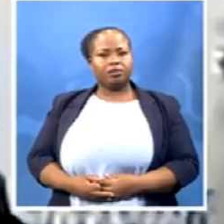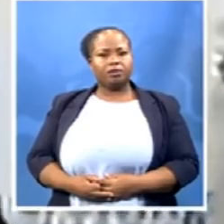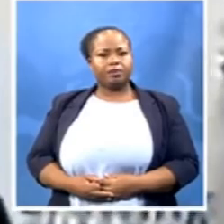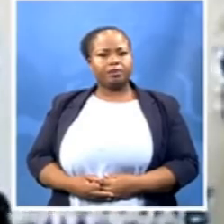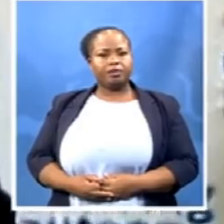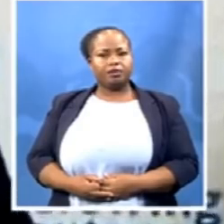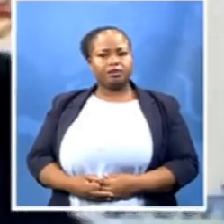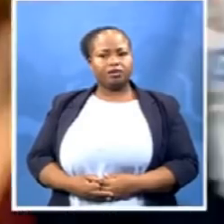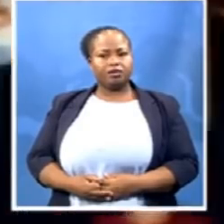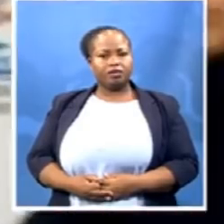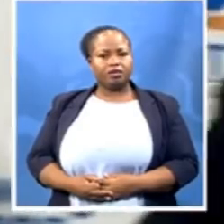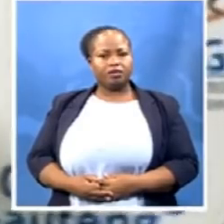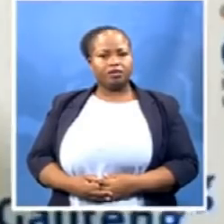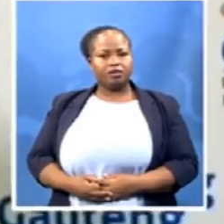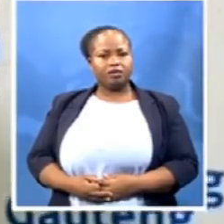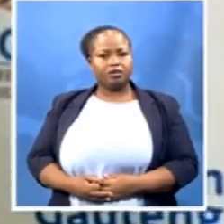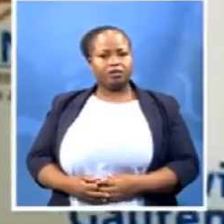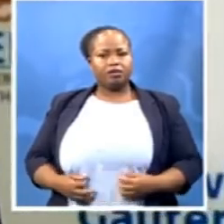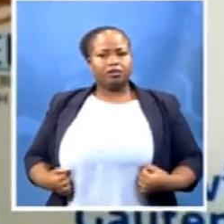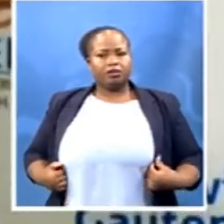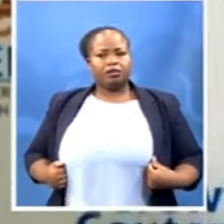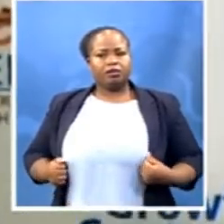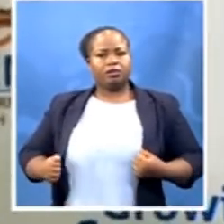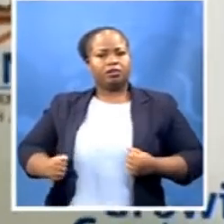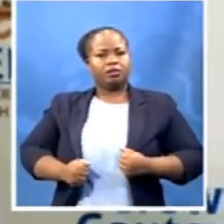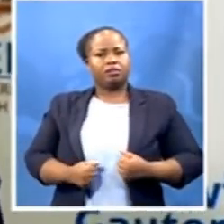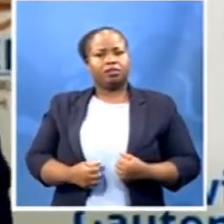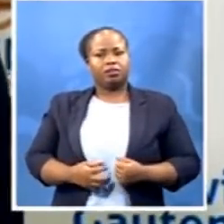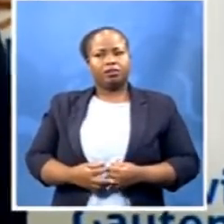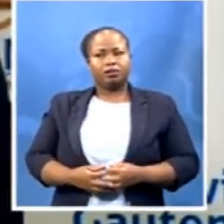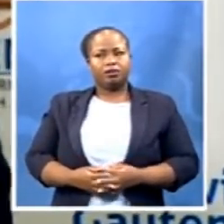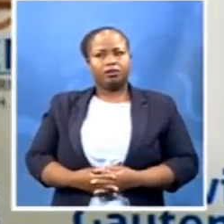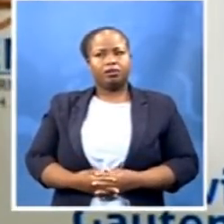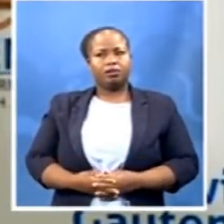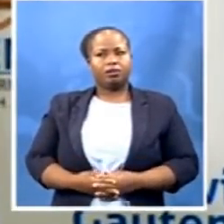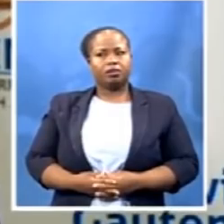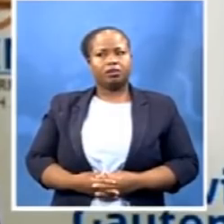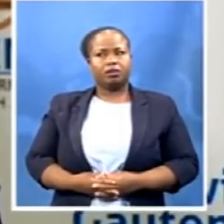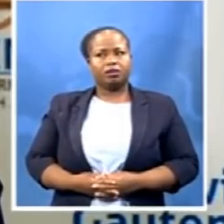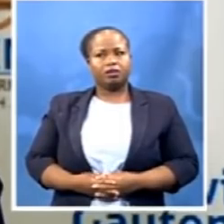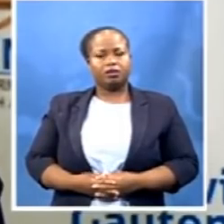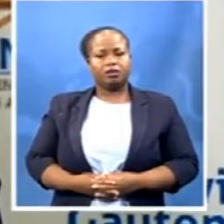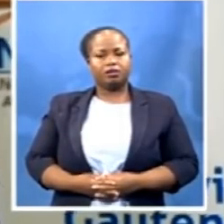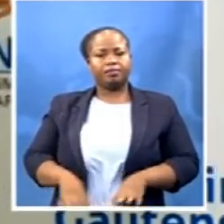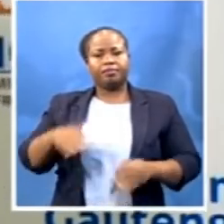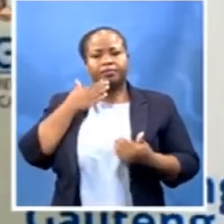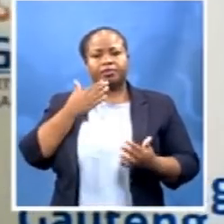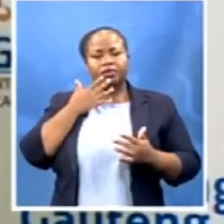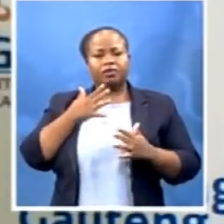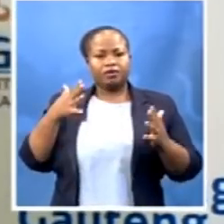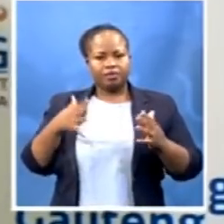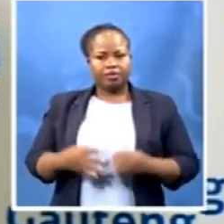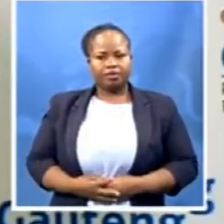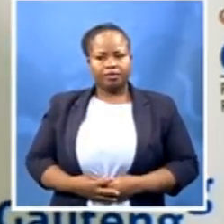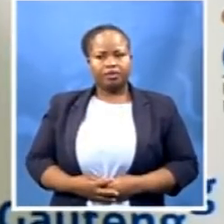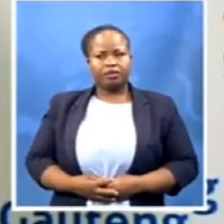You can do it. Okay, it's fine. Thank you very much. Maybe I must start by, because maybe